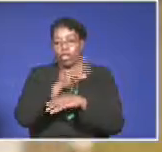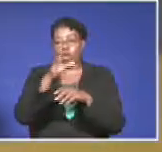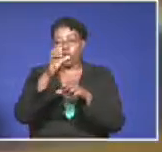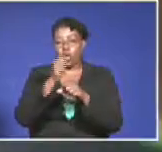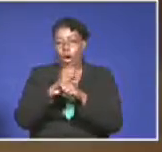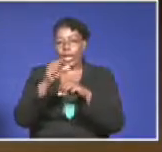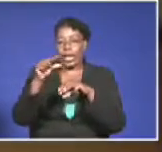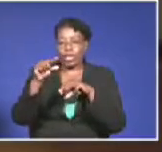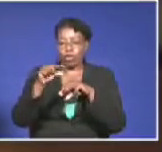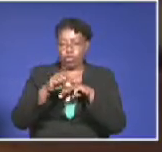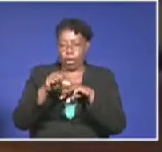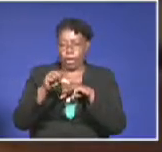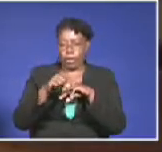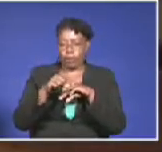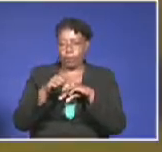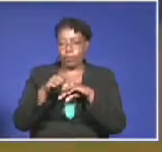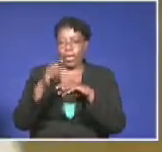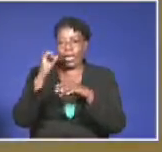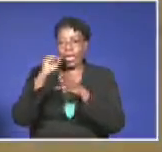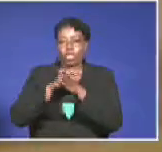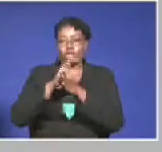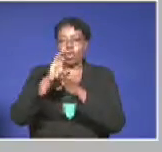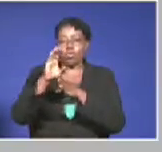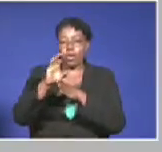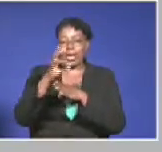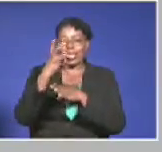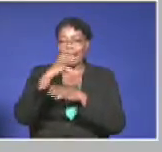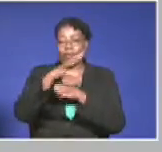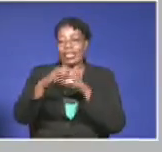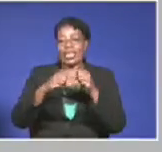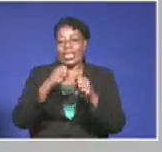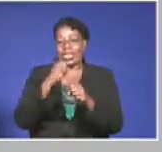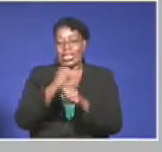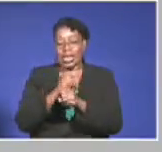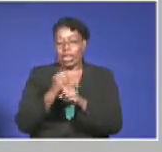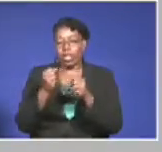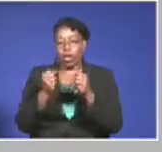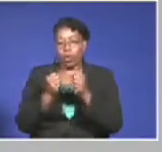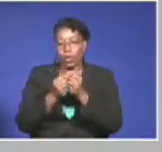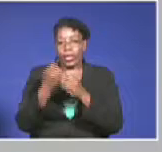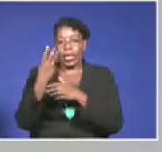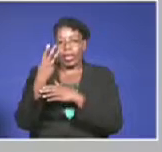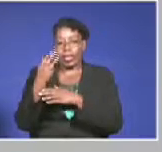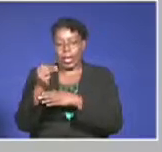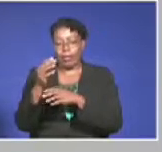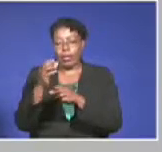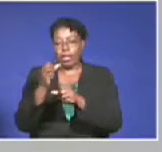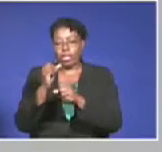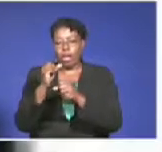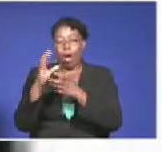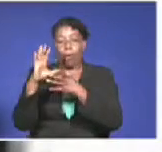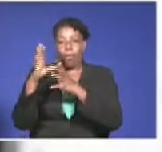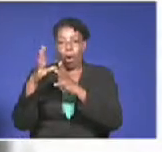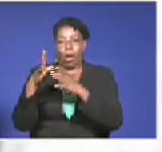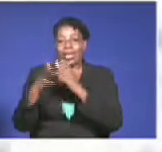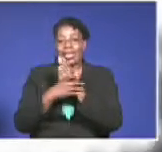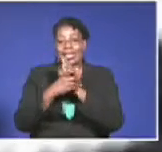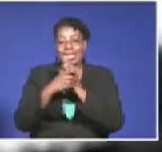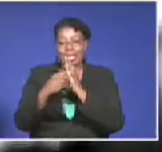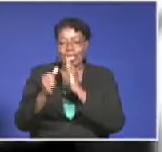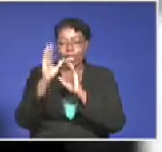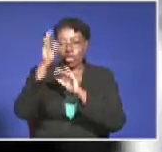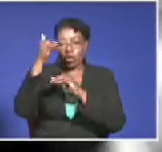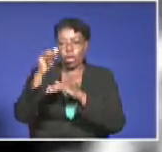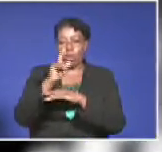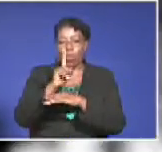from the Harlem Globetrotters. His career spanned 17 years with the Globetrotters. Known for his ball handling skills and sharp shooting, he's